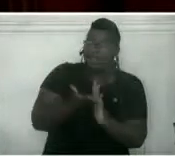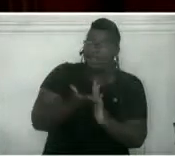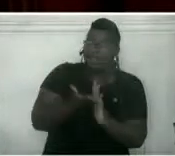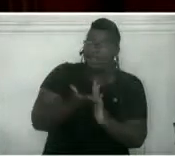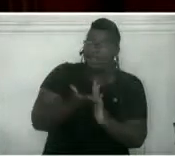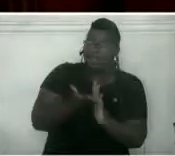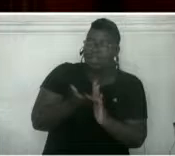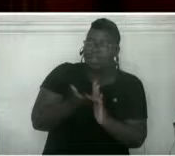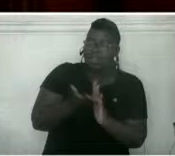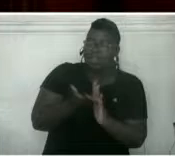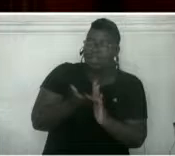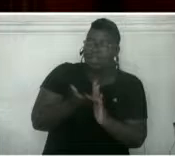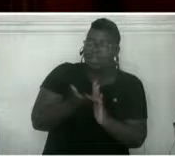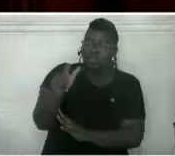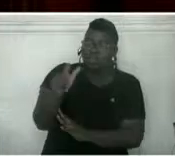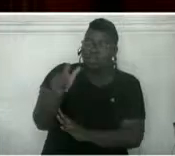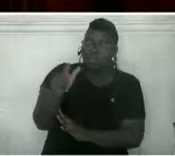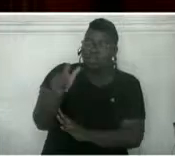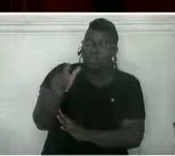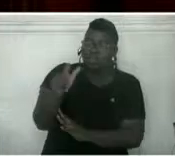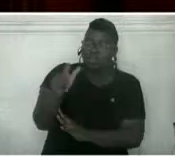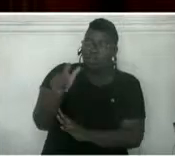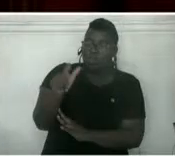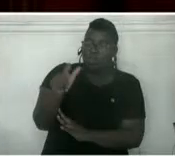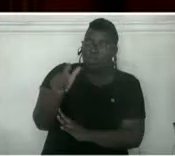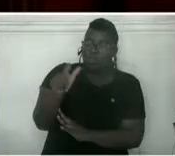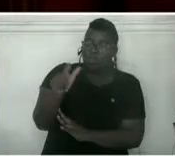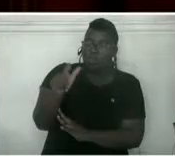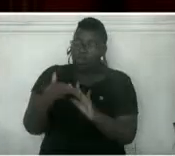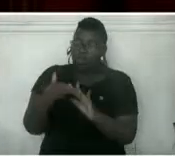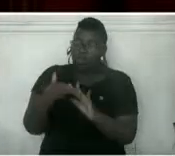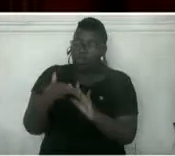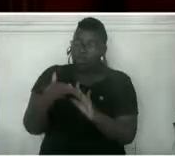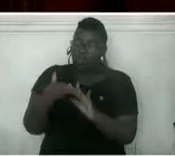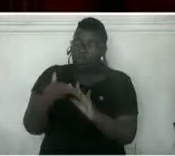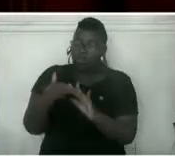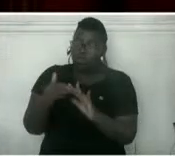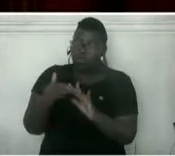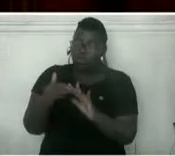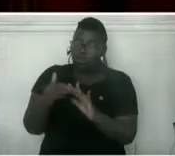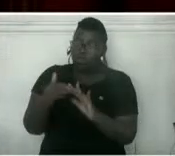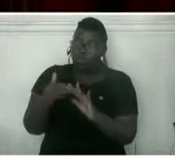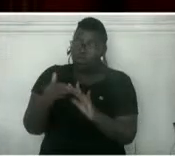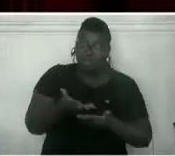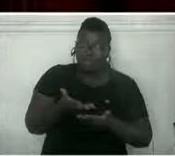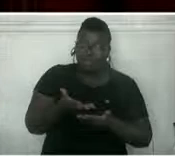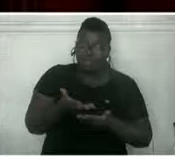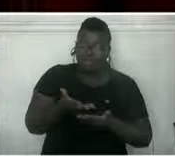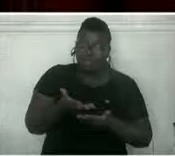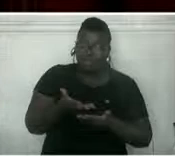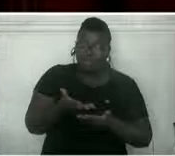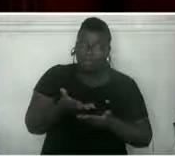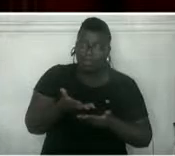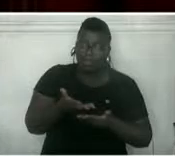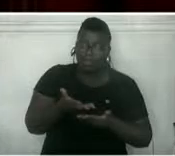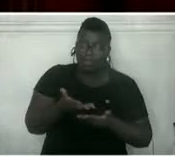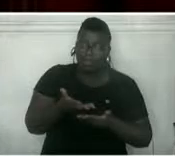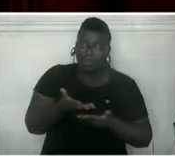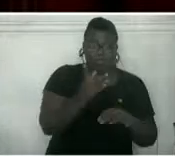Premier's Office, working with community safety and liaison, will dedicate a special focus on